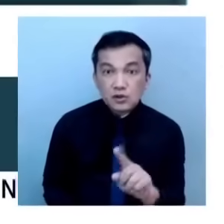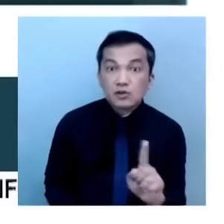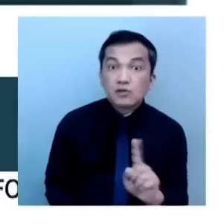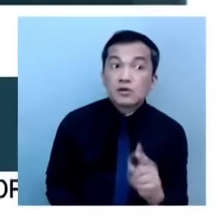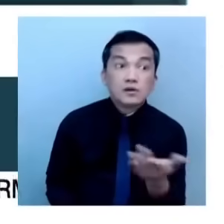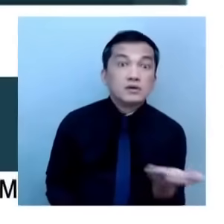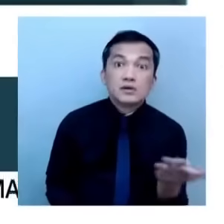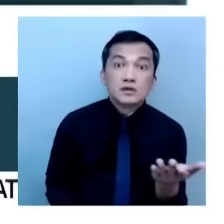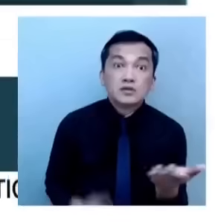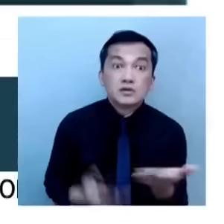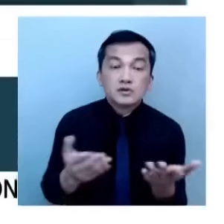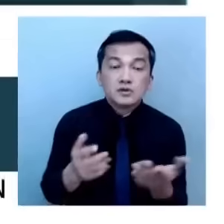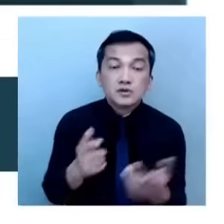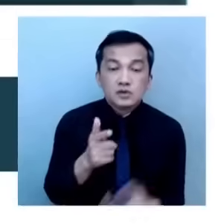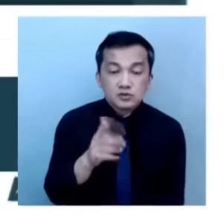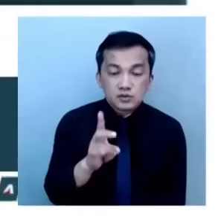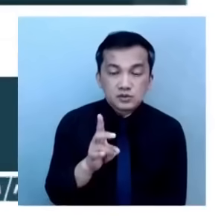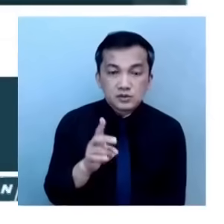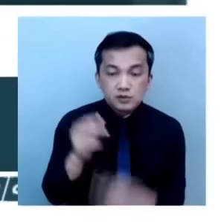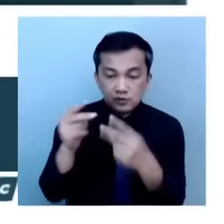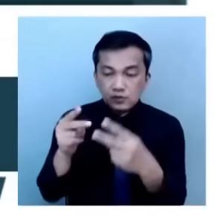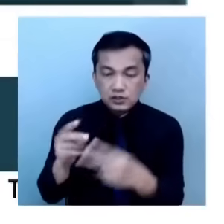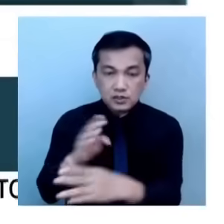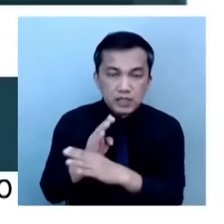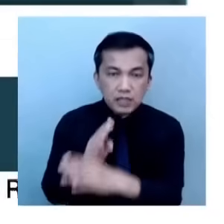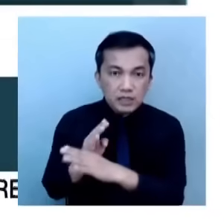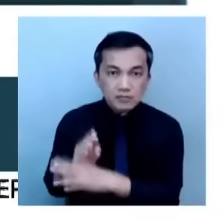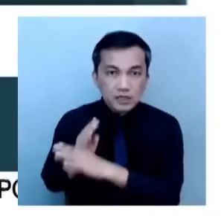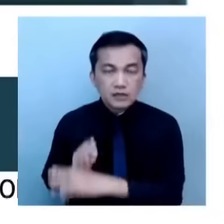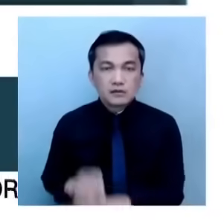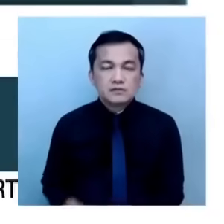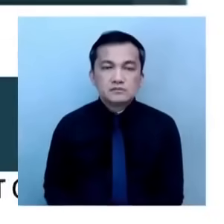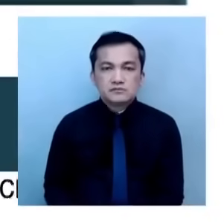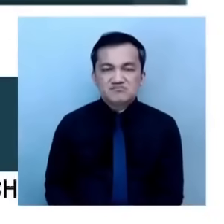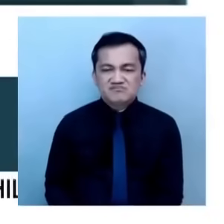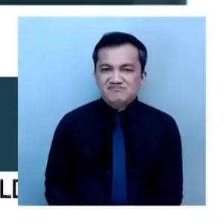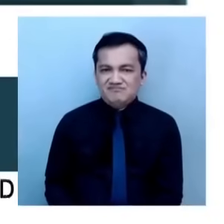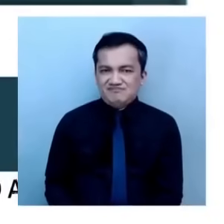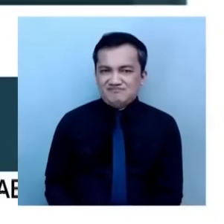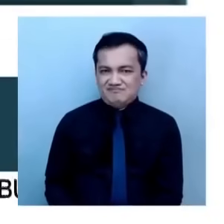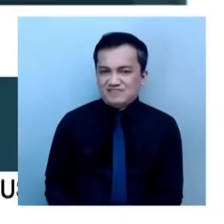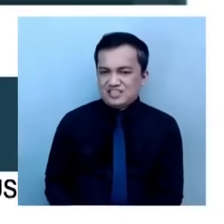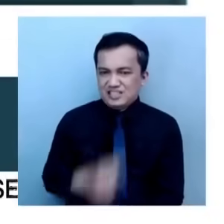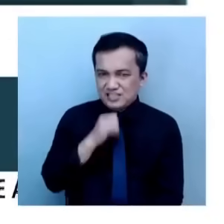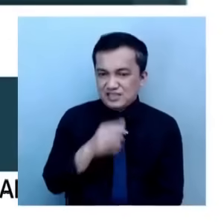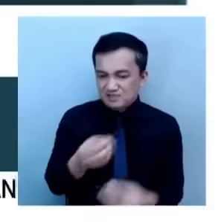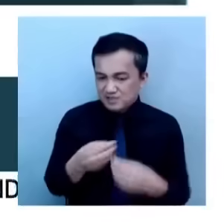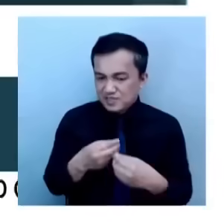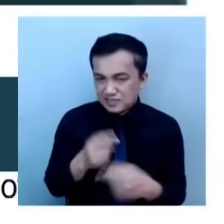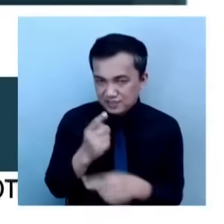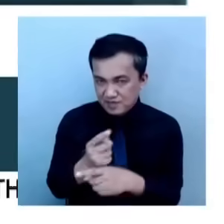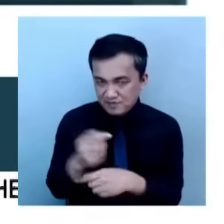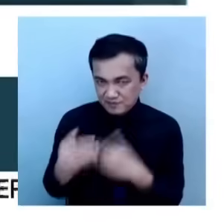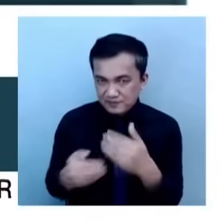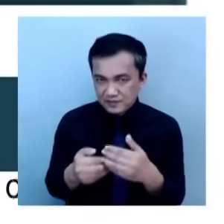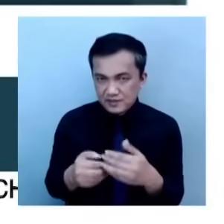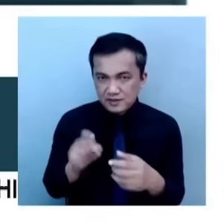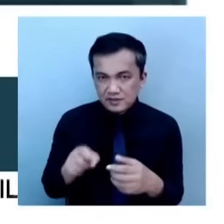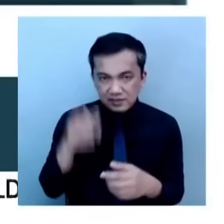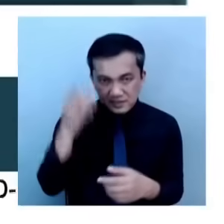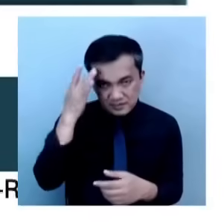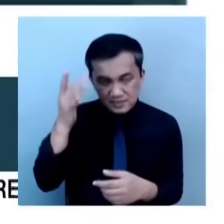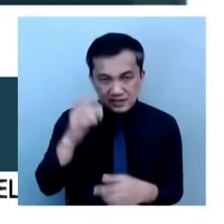when 27 websites were being blocked? Again, we were saying that we were not accorded due process, and we had to learn about the